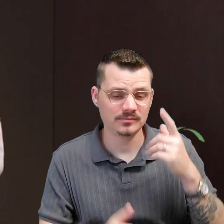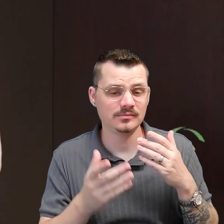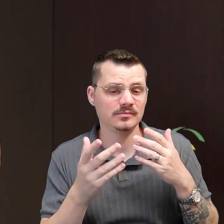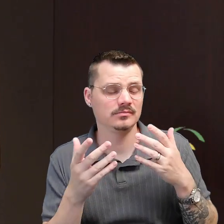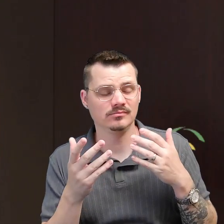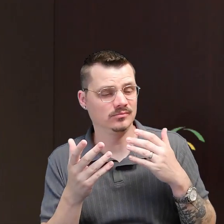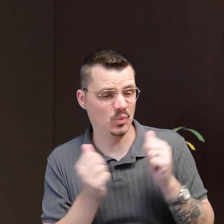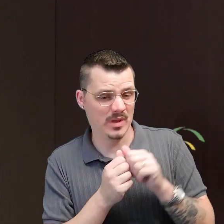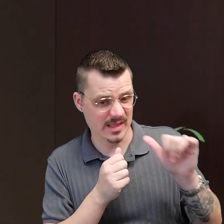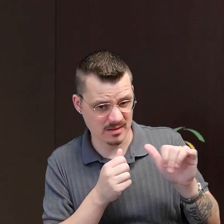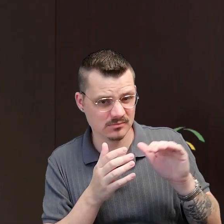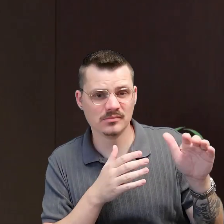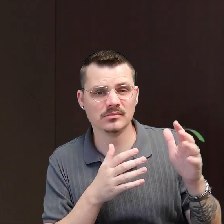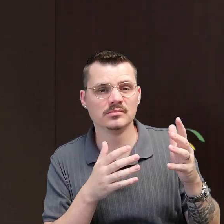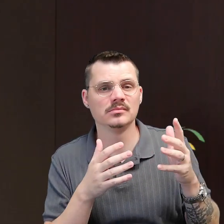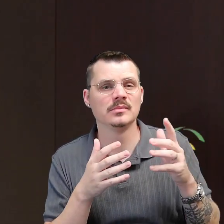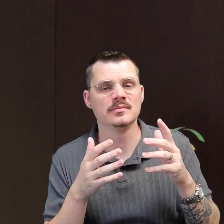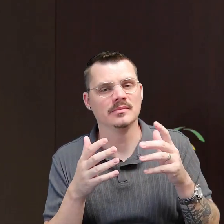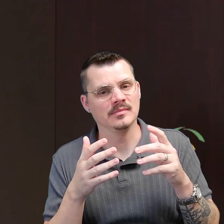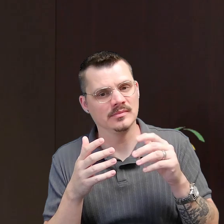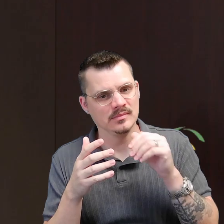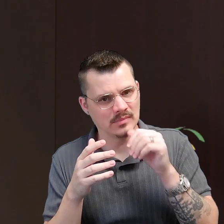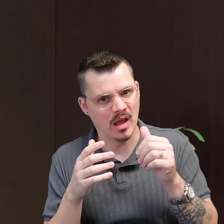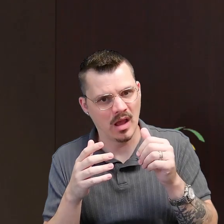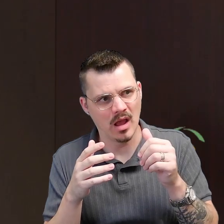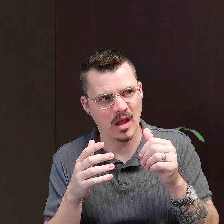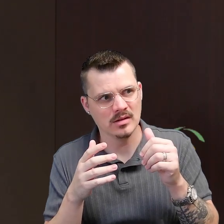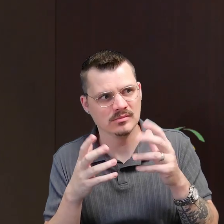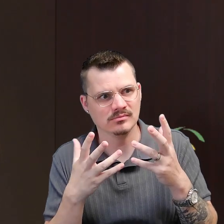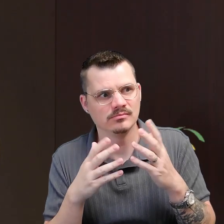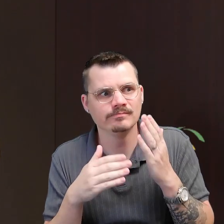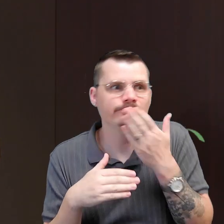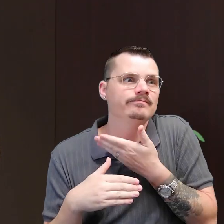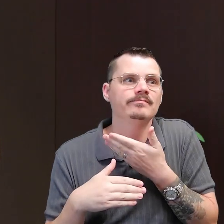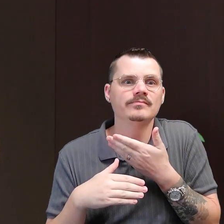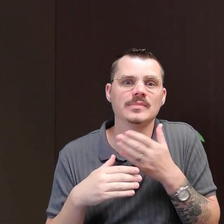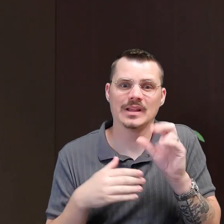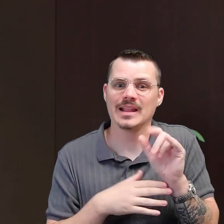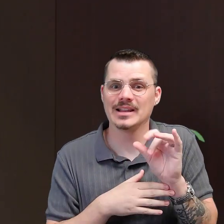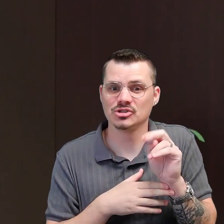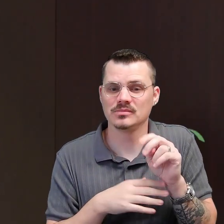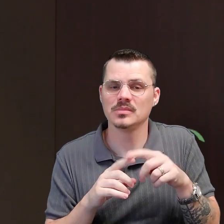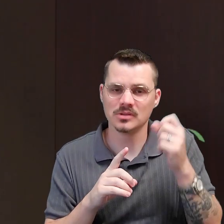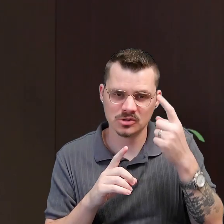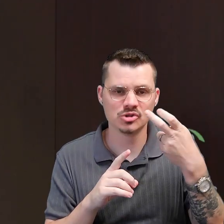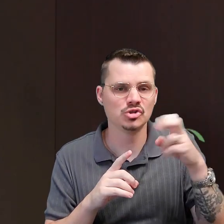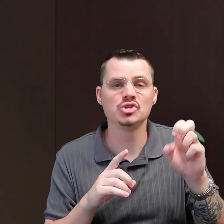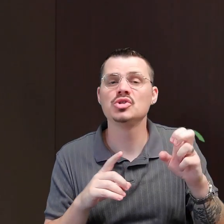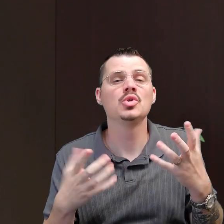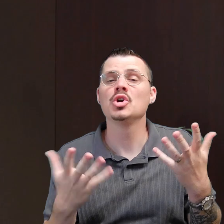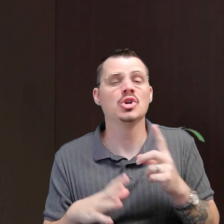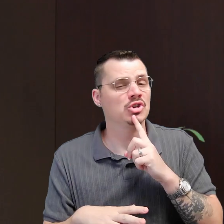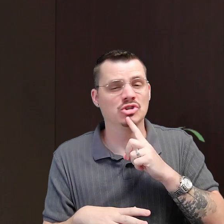Despite that not subtle disabling condition, she was quite